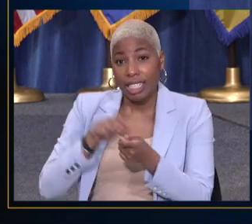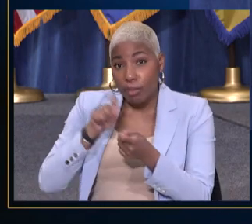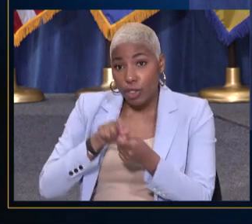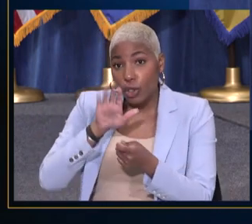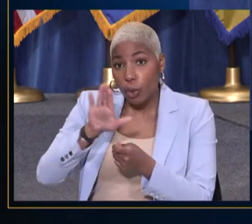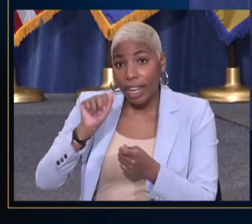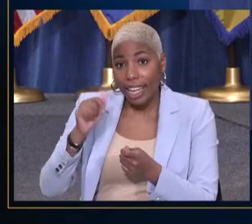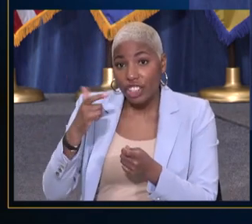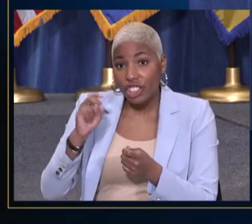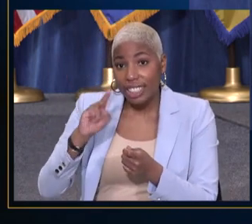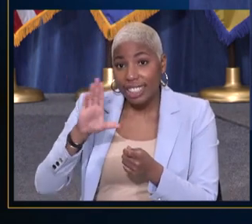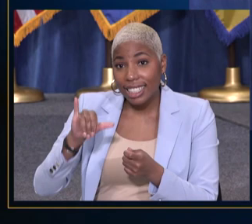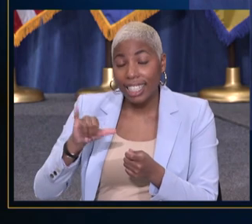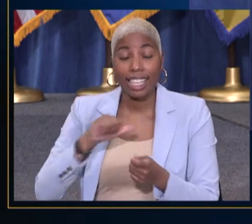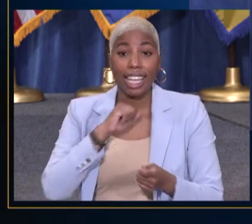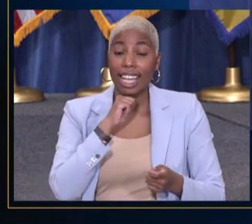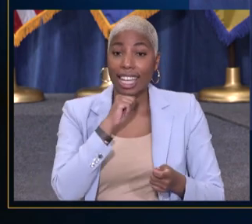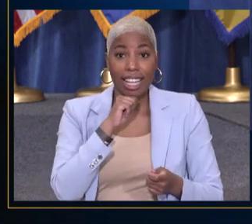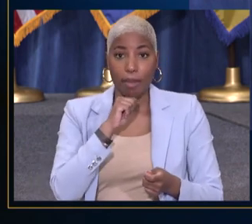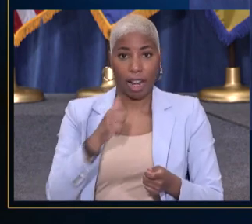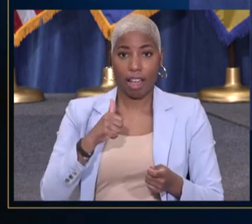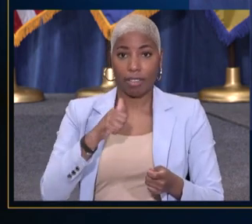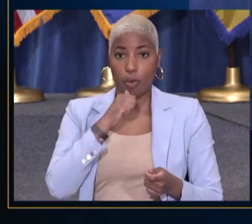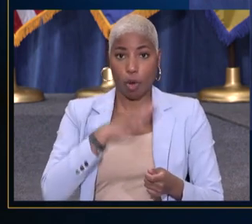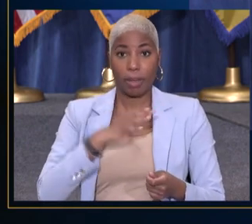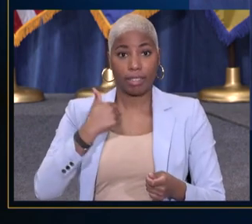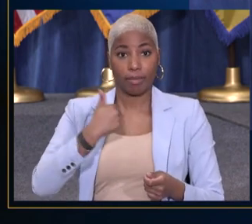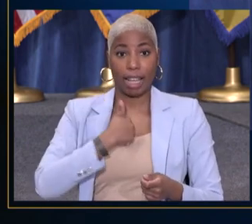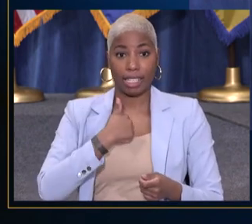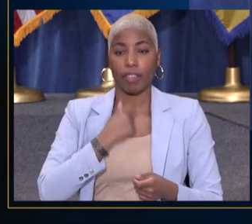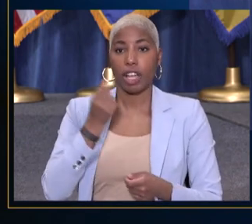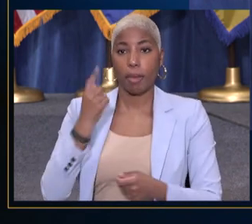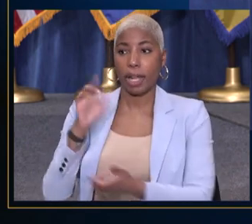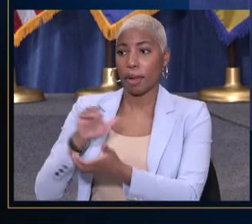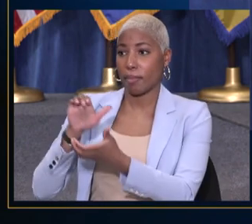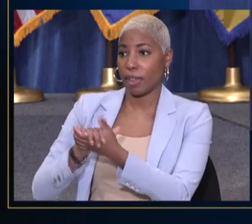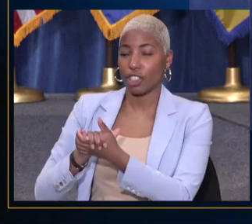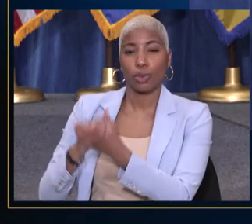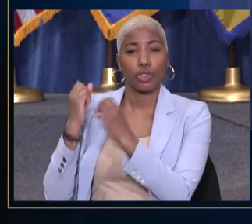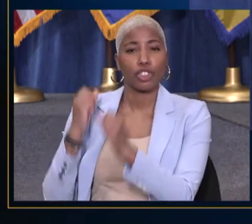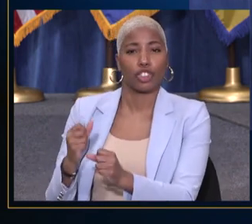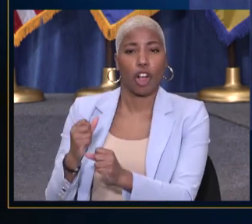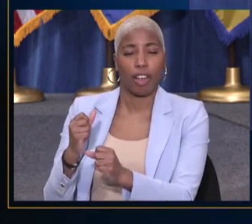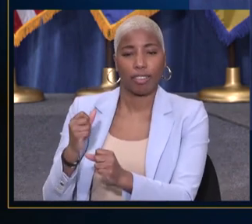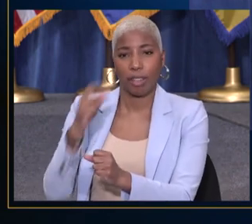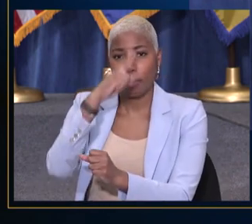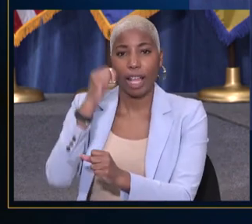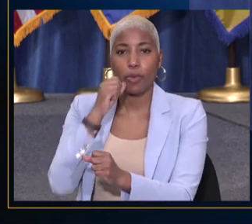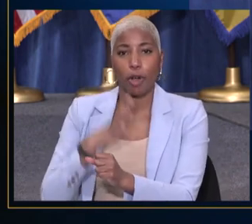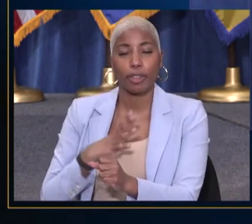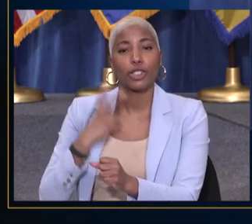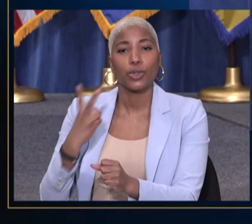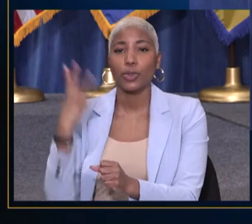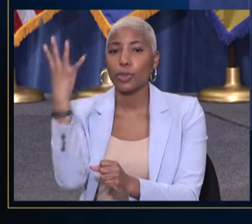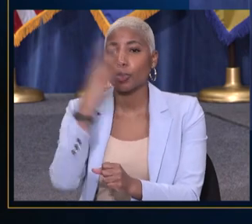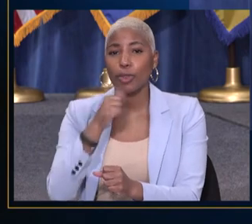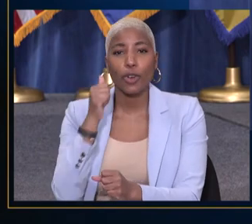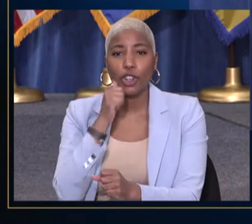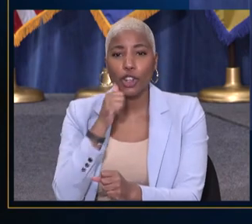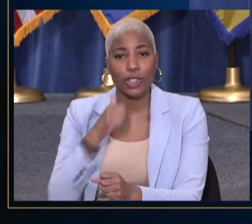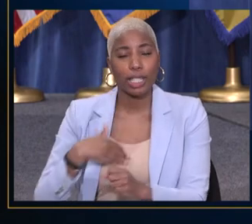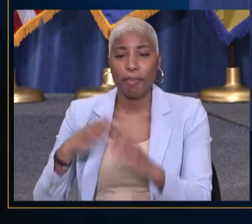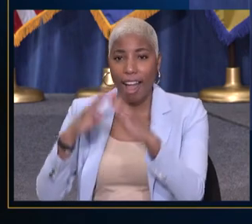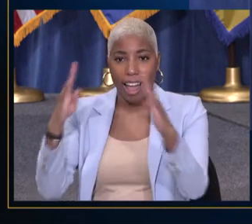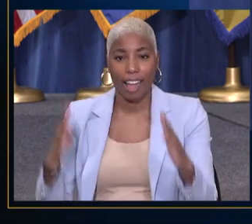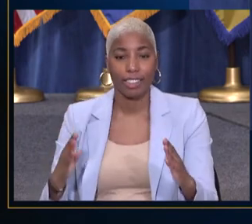not a woman, but I'm married to a strong black woman with two beautiful little girls in my house. They're young women in my household. My wife tells me every